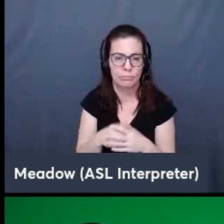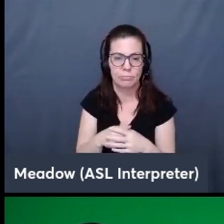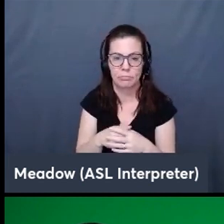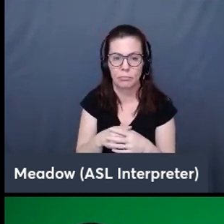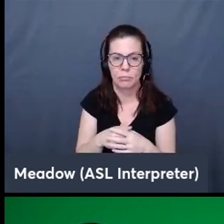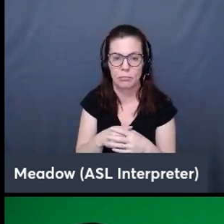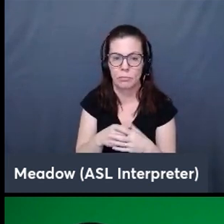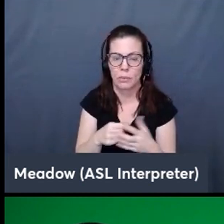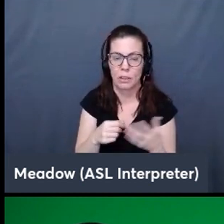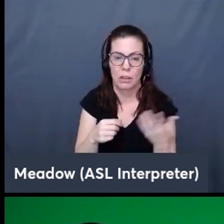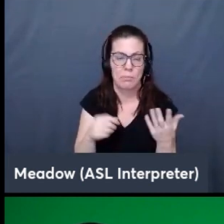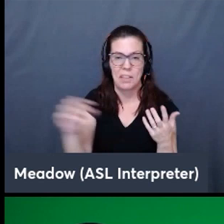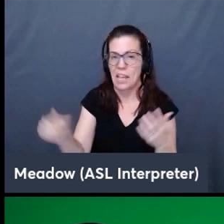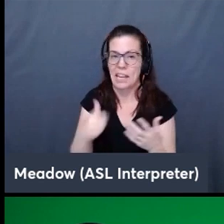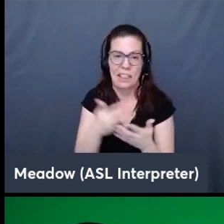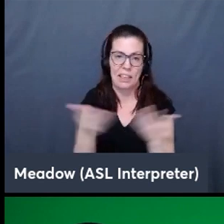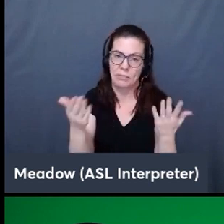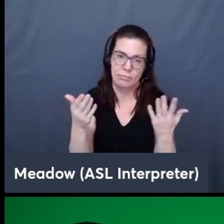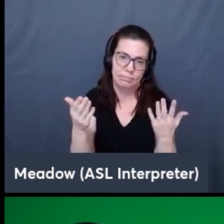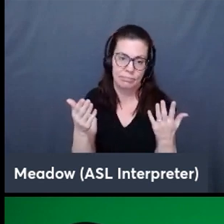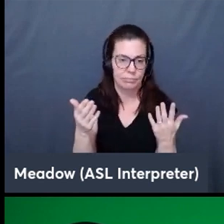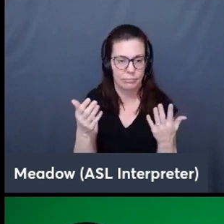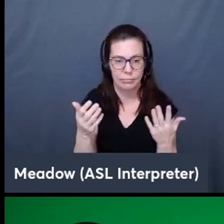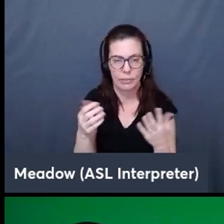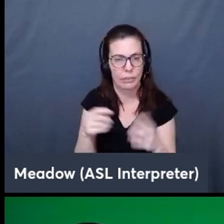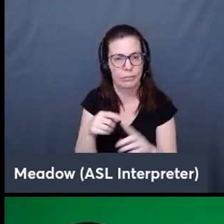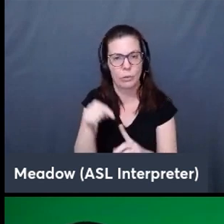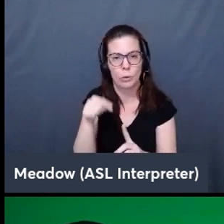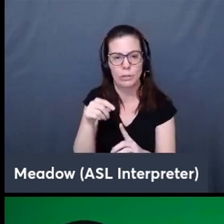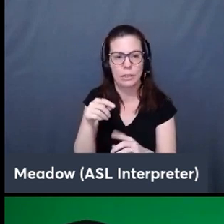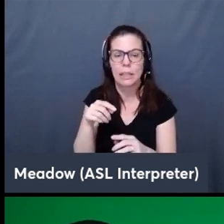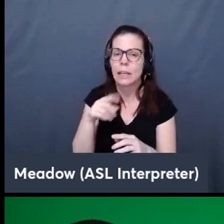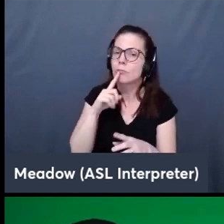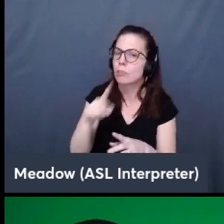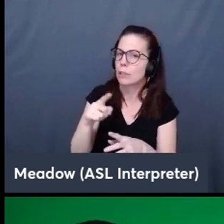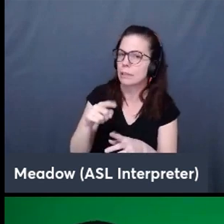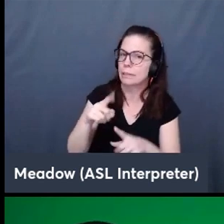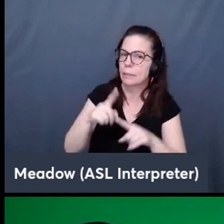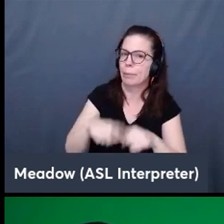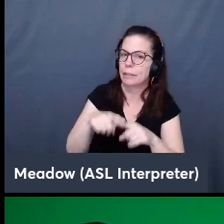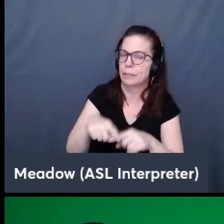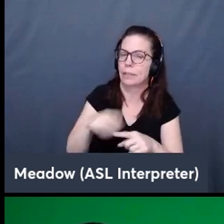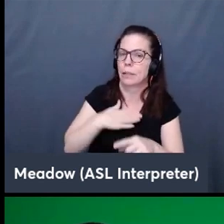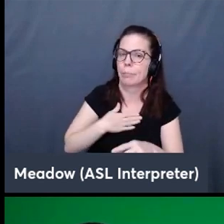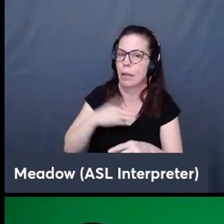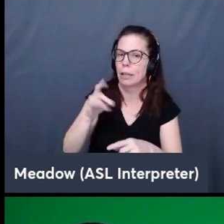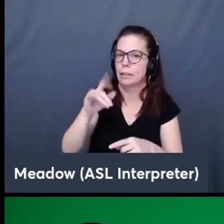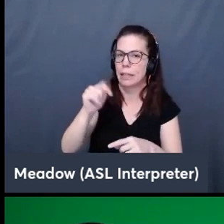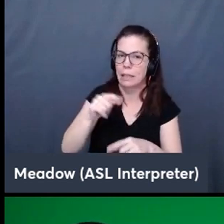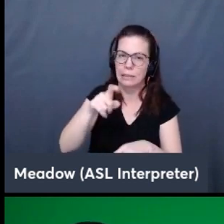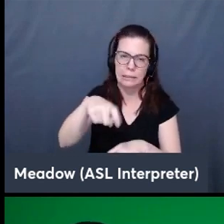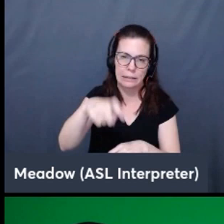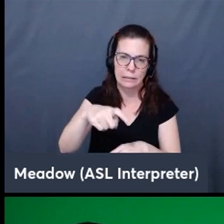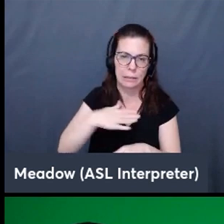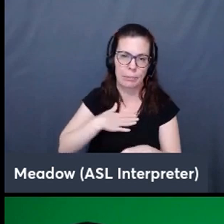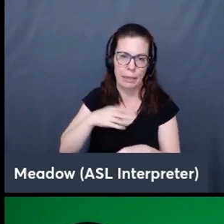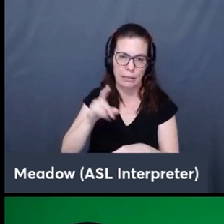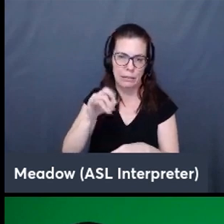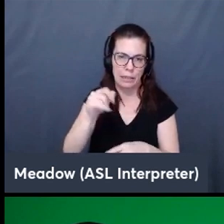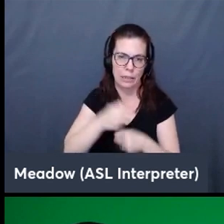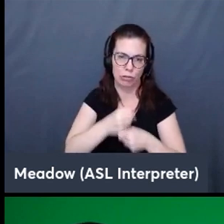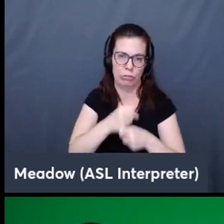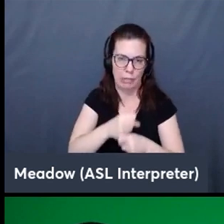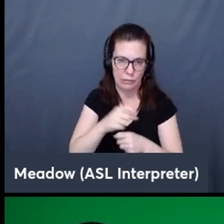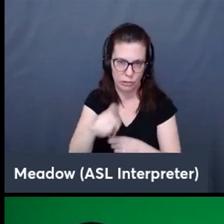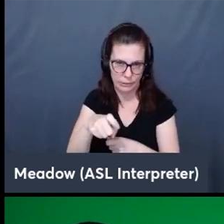10 year, or anything else for retention. It depends on my data protection and data retention needs. So